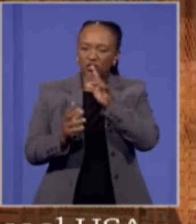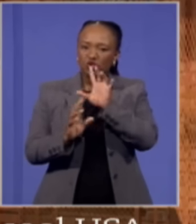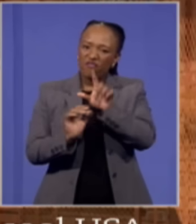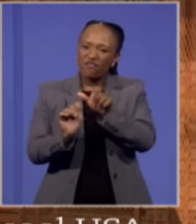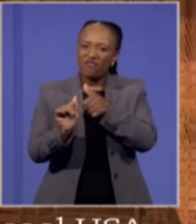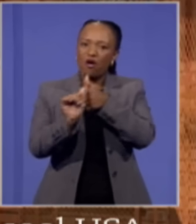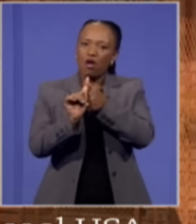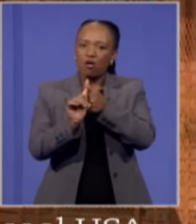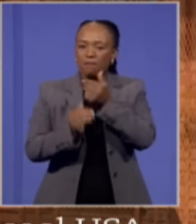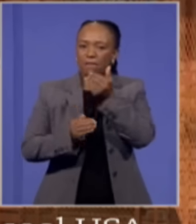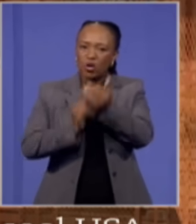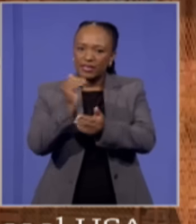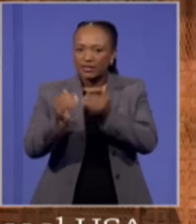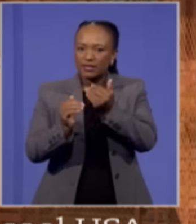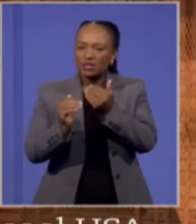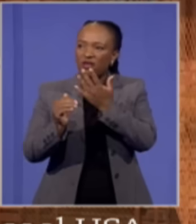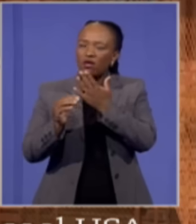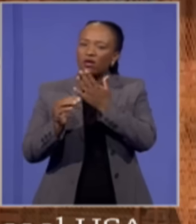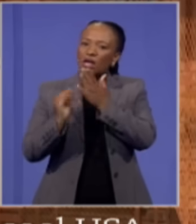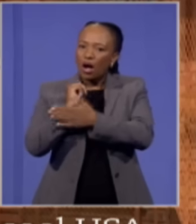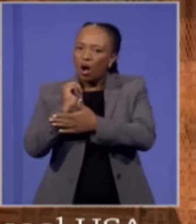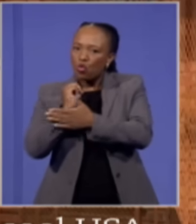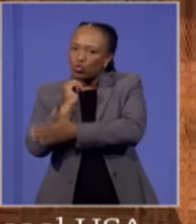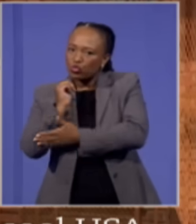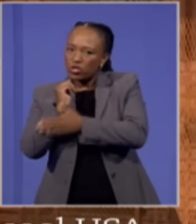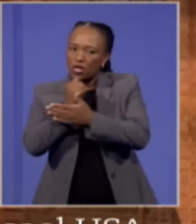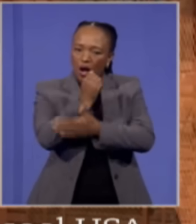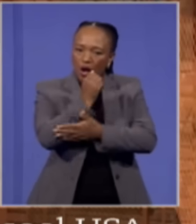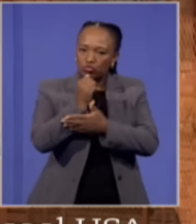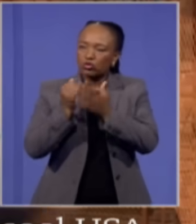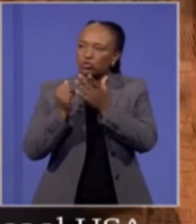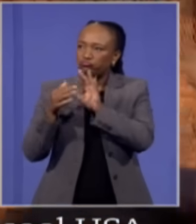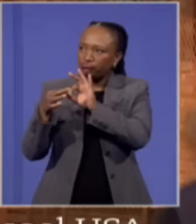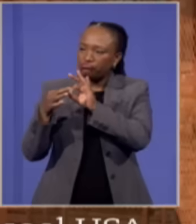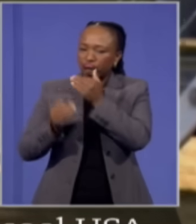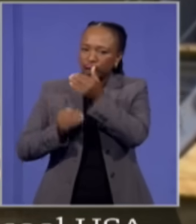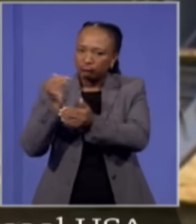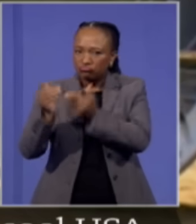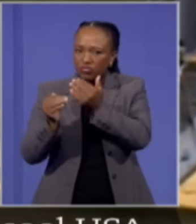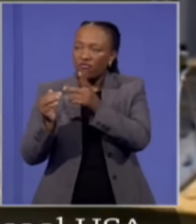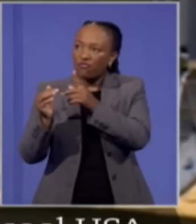to facilitate the smooth return of Ambassador Rasool to South Africa.